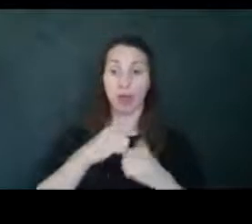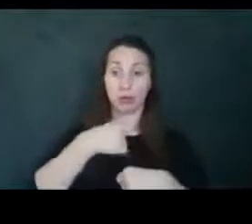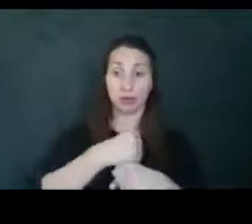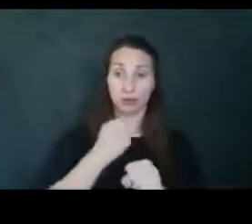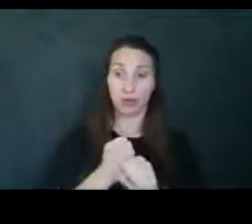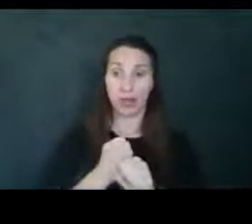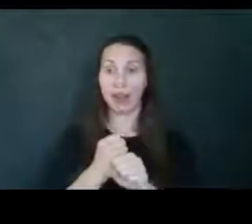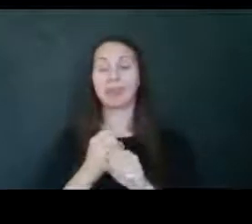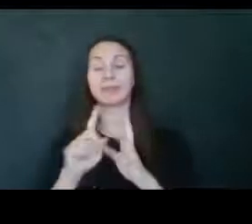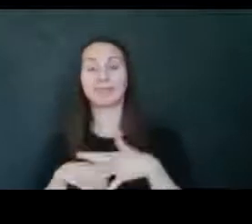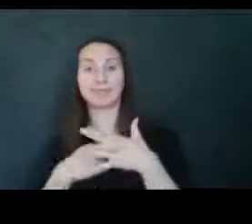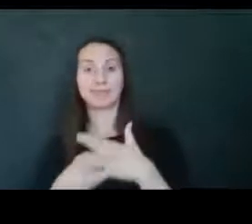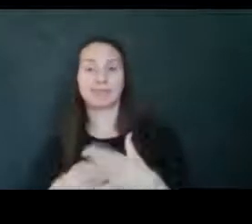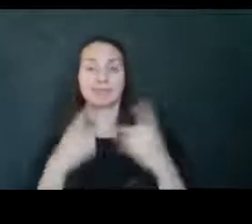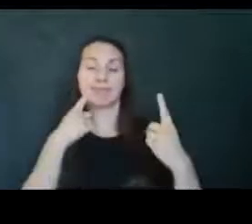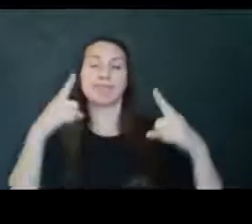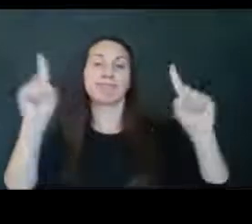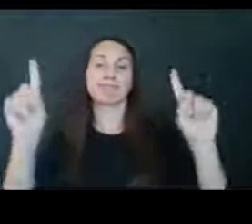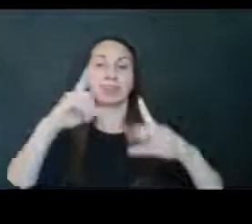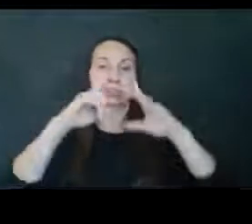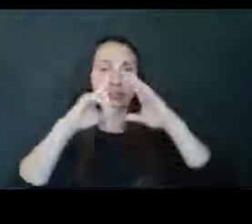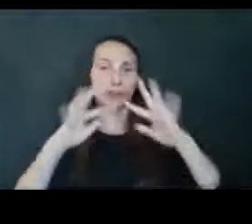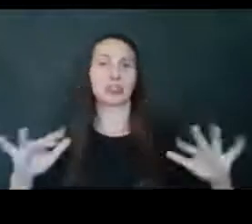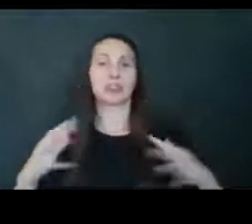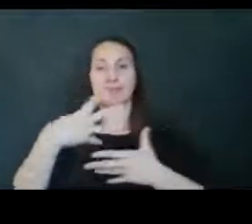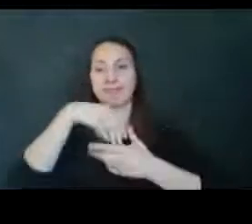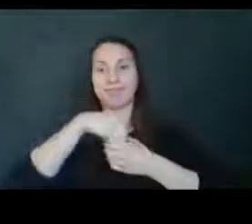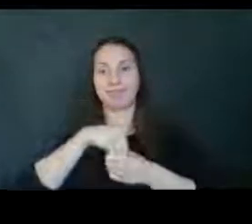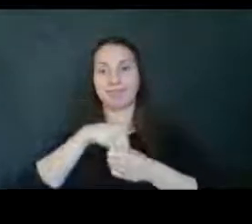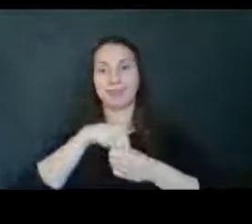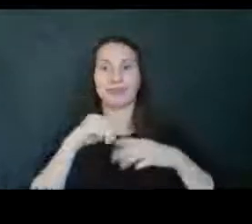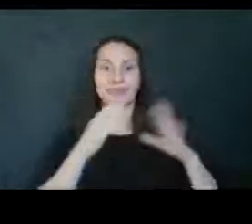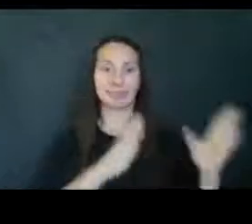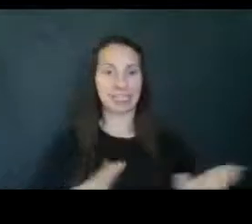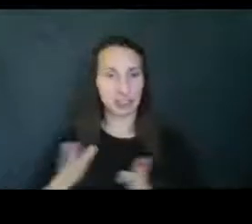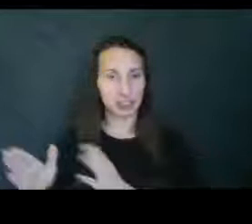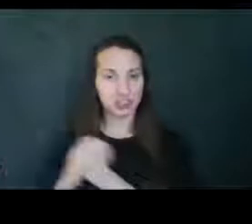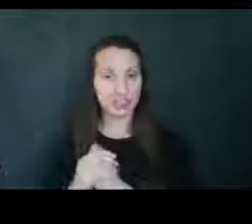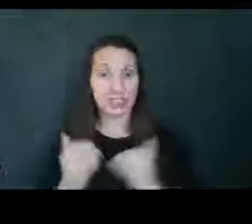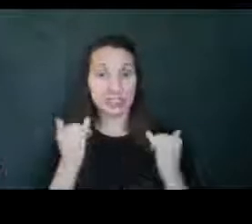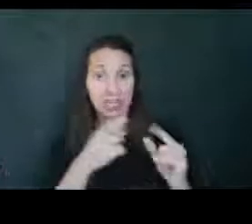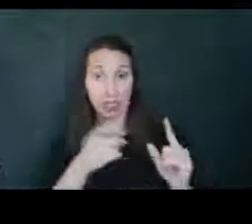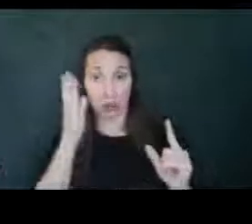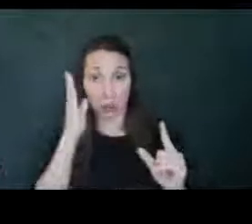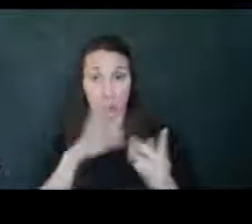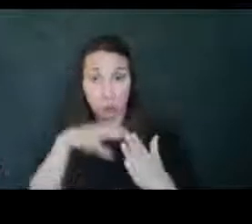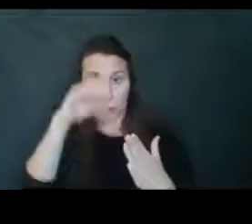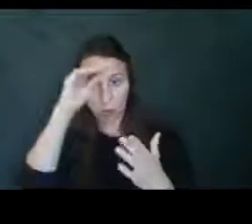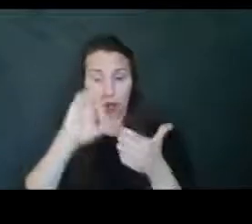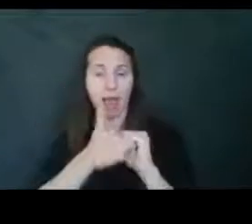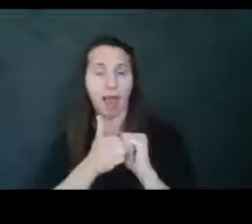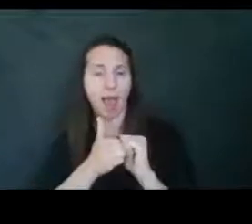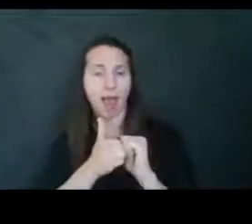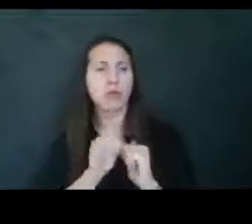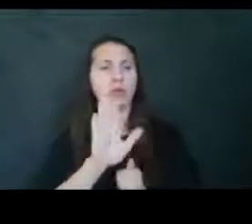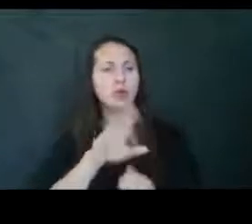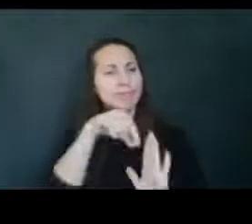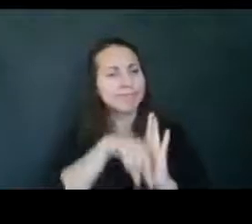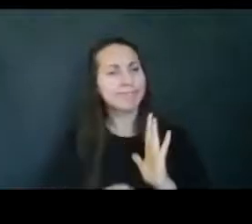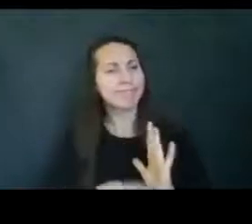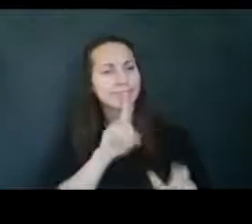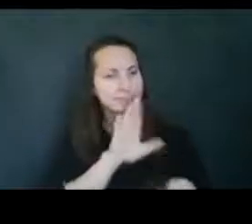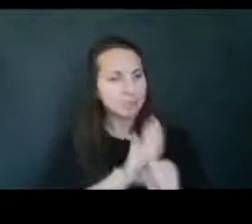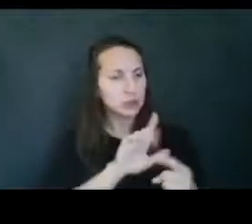Diversity and Inclusion Initiatives. Today, you will learn how to take your deep commitment to diversity and